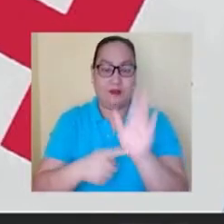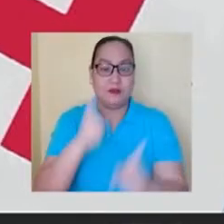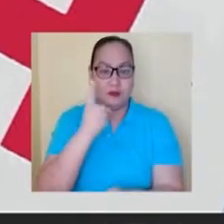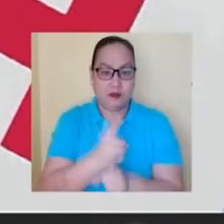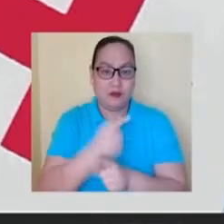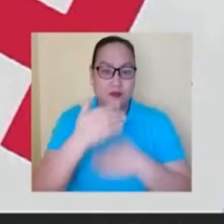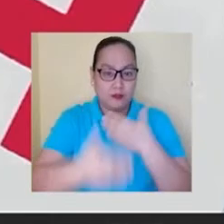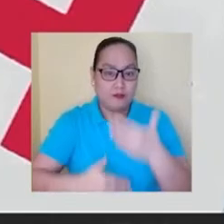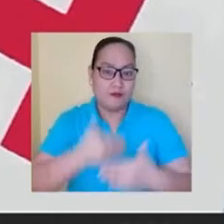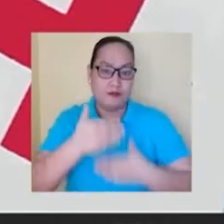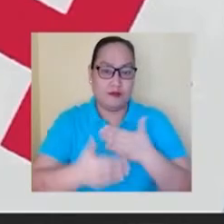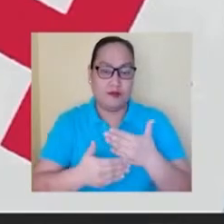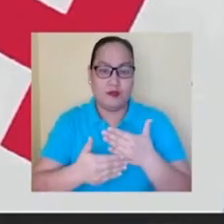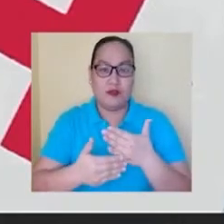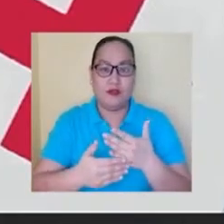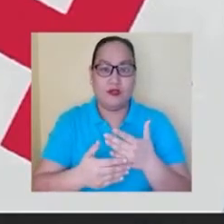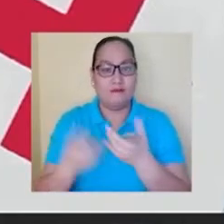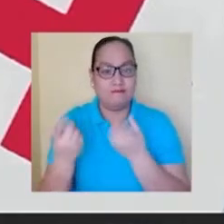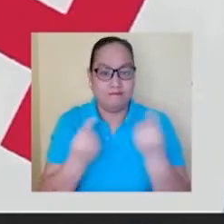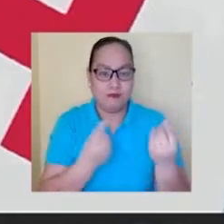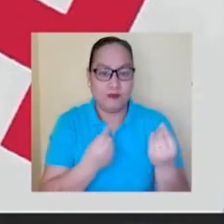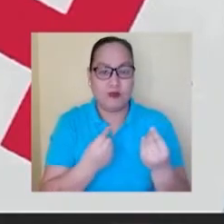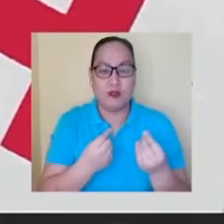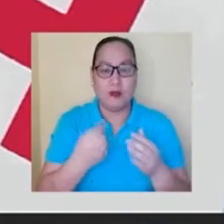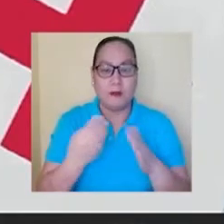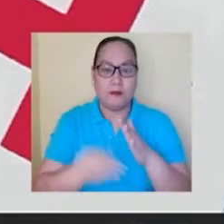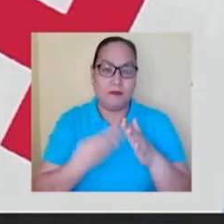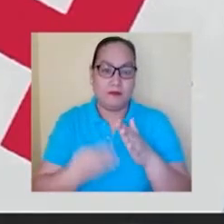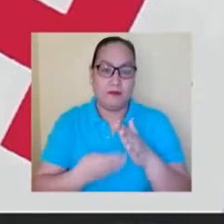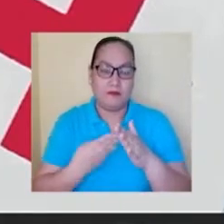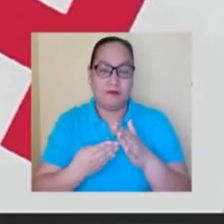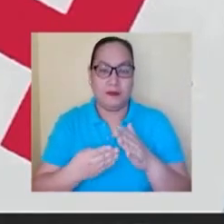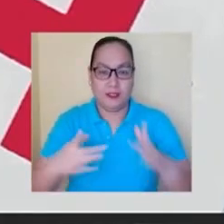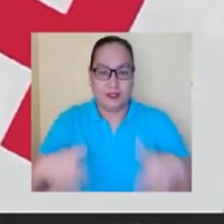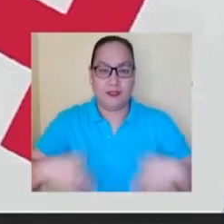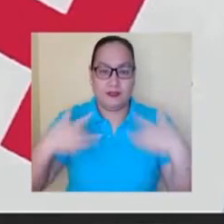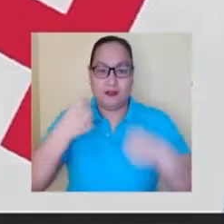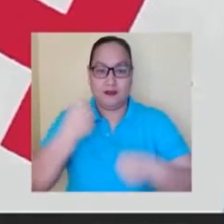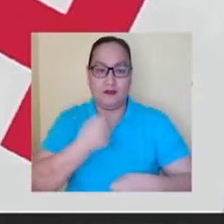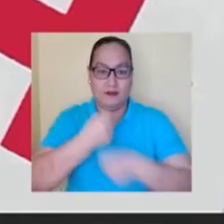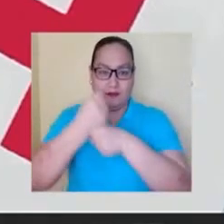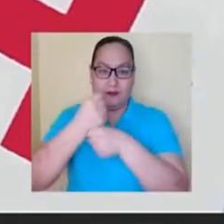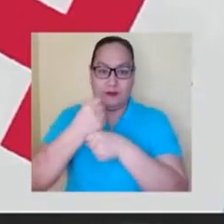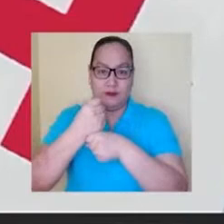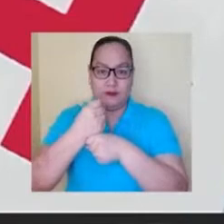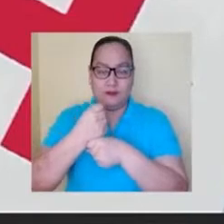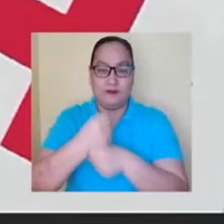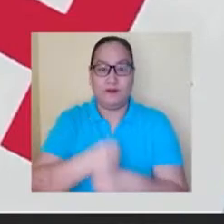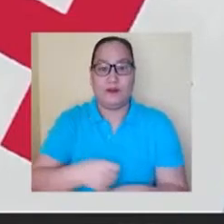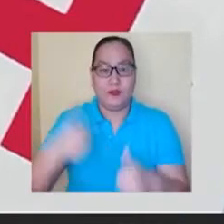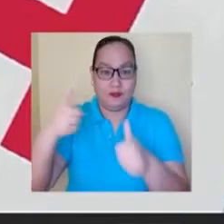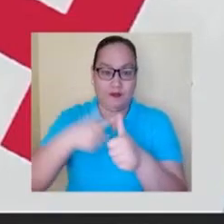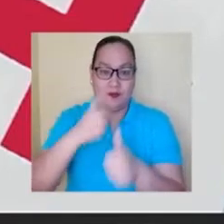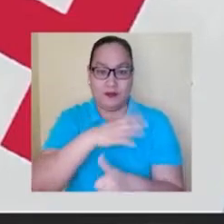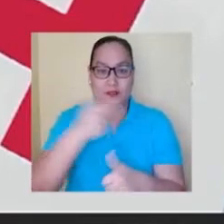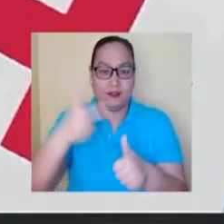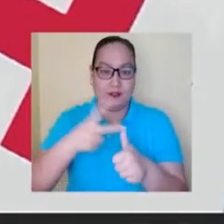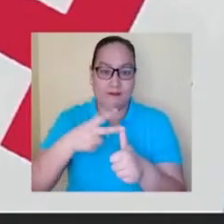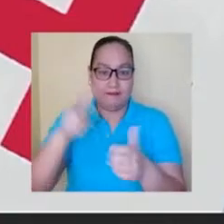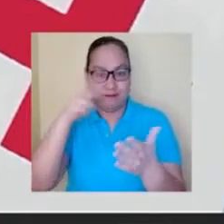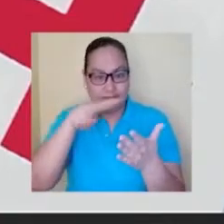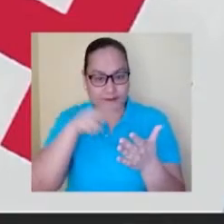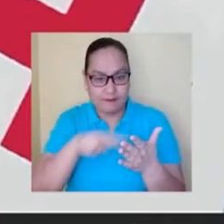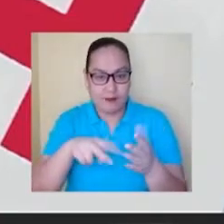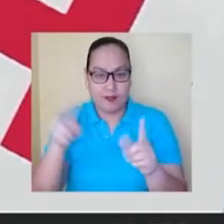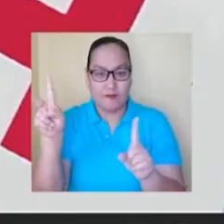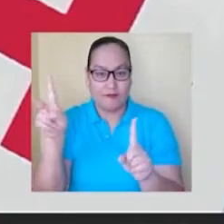the proper procedure in conducting basic life support, the primary and secondary survey of the victims,